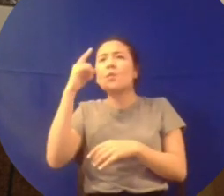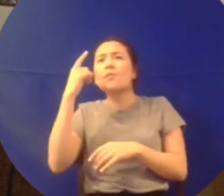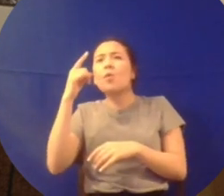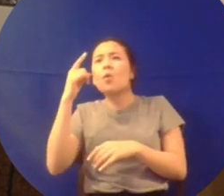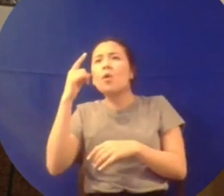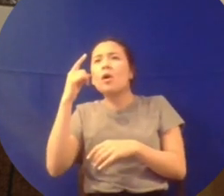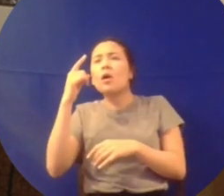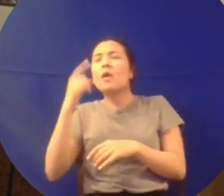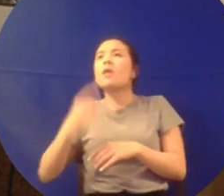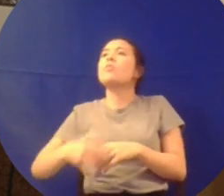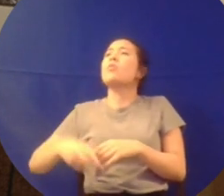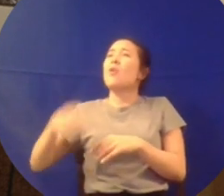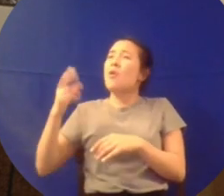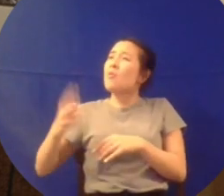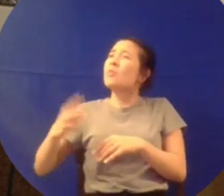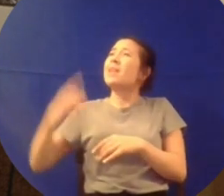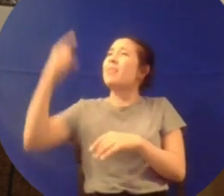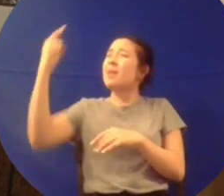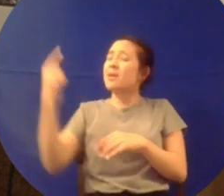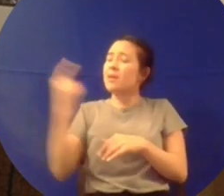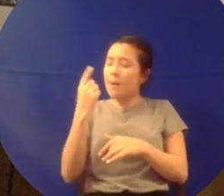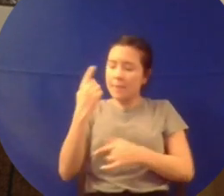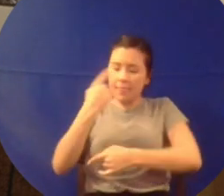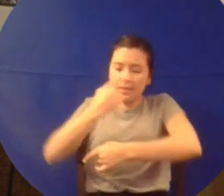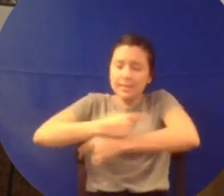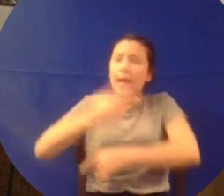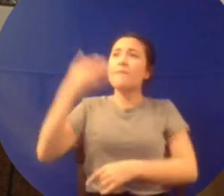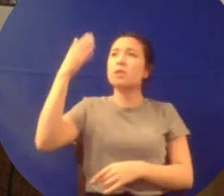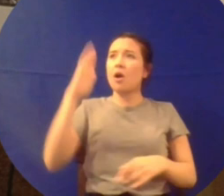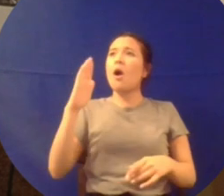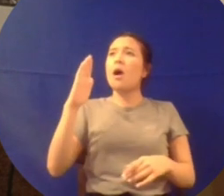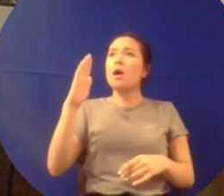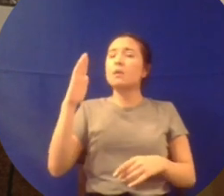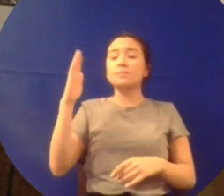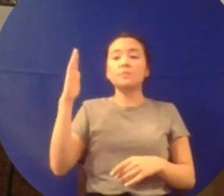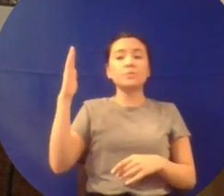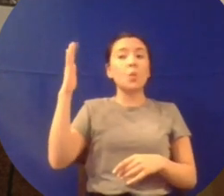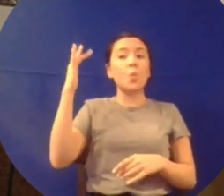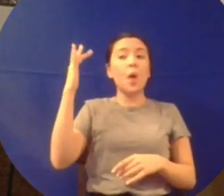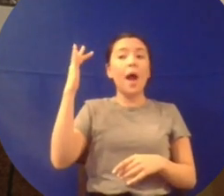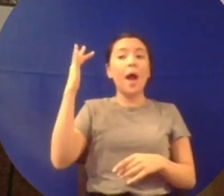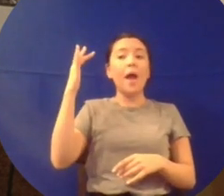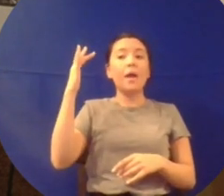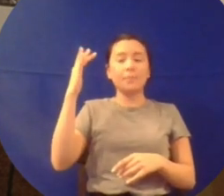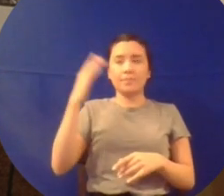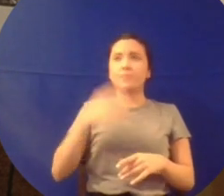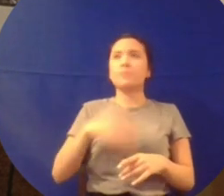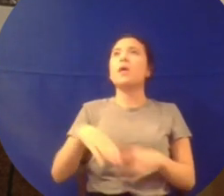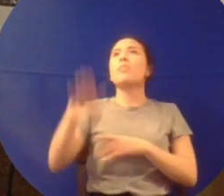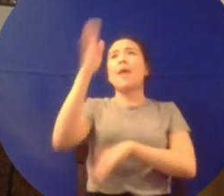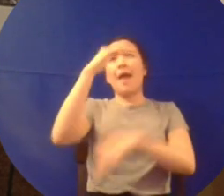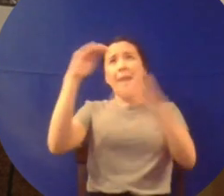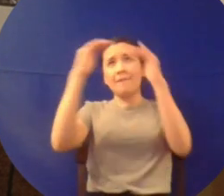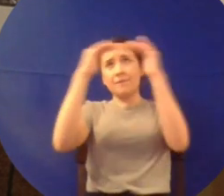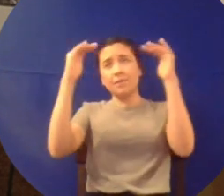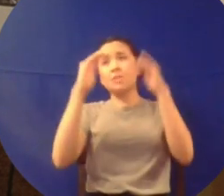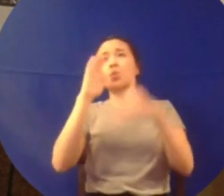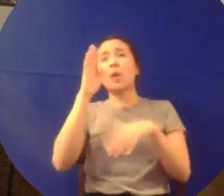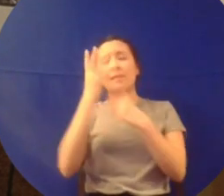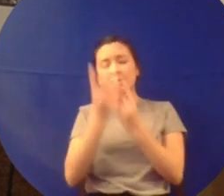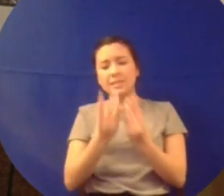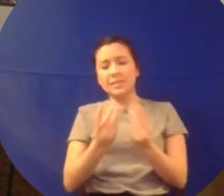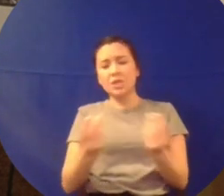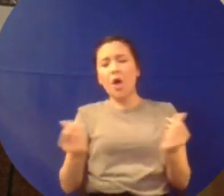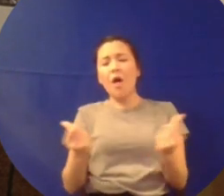hastening the coming of the day of God, because of which the heavens will be dissolved in